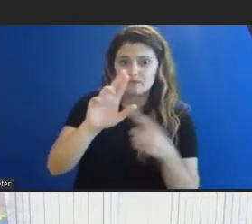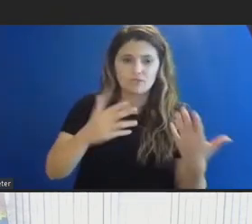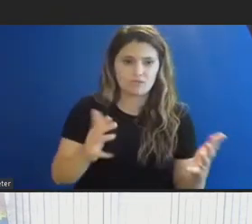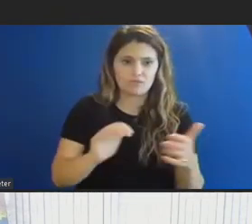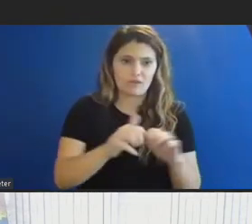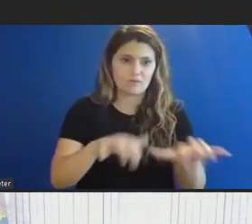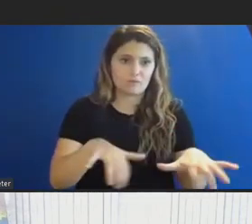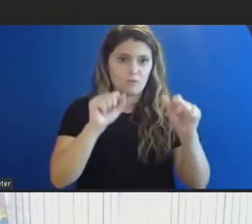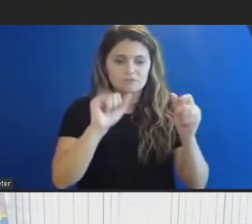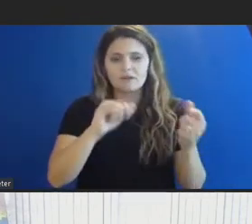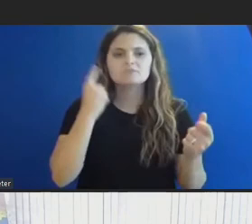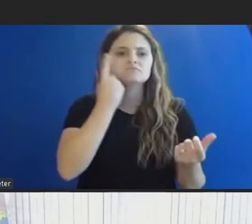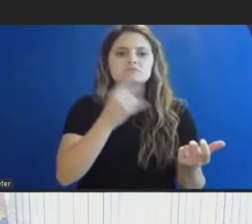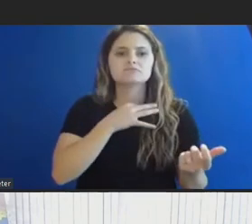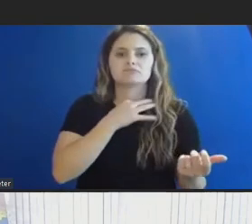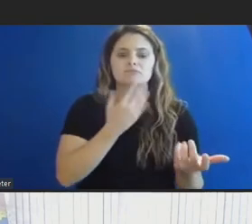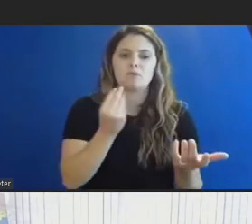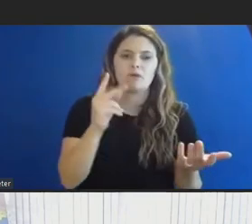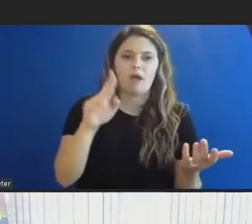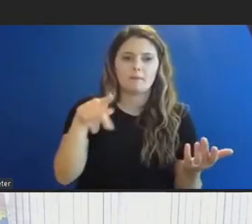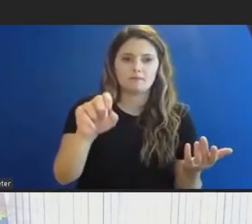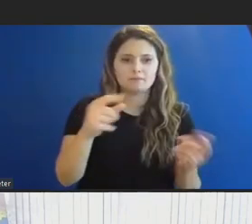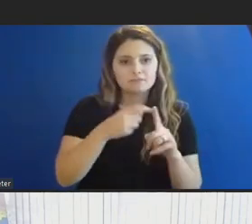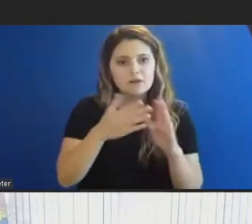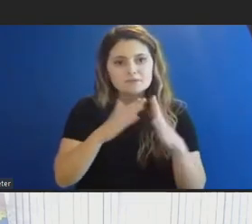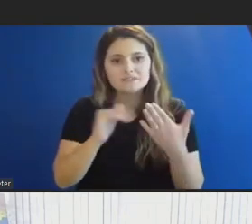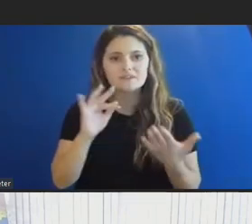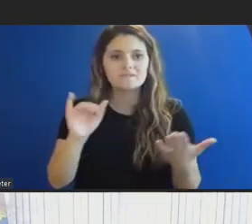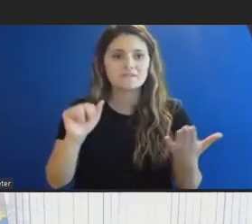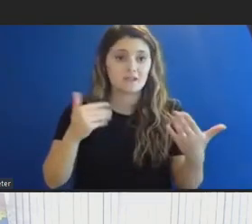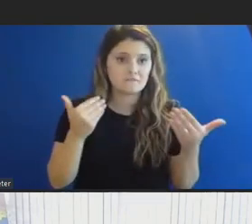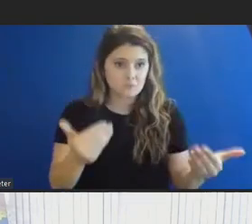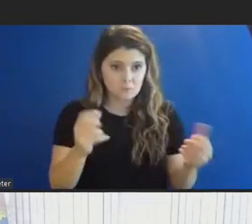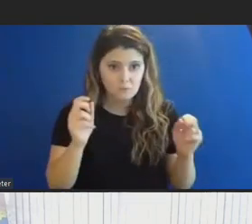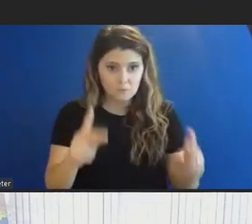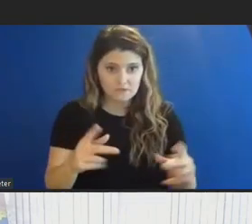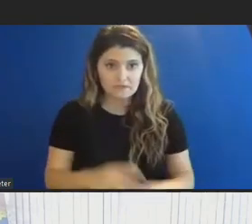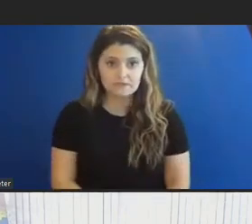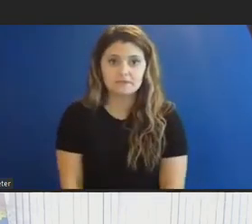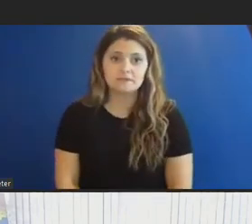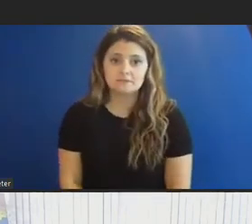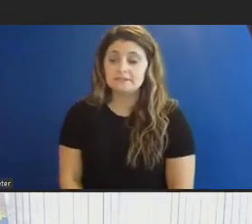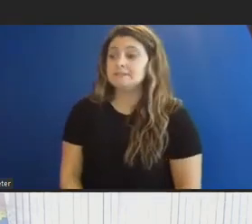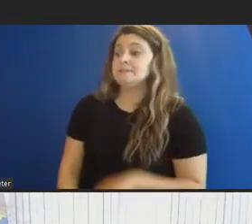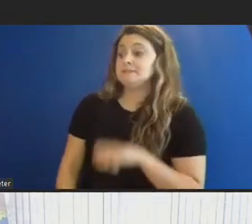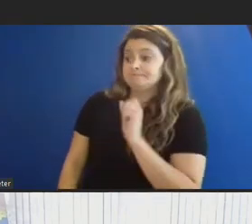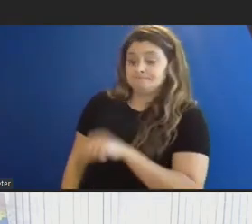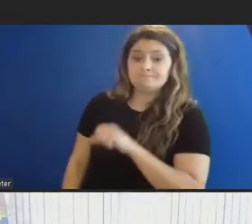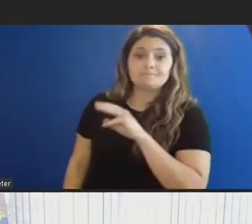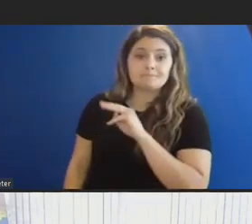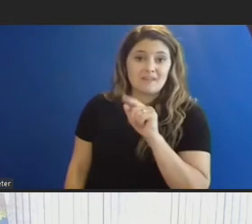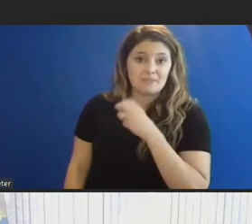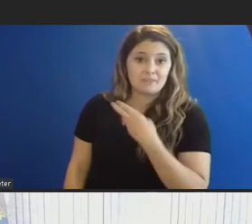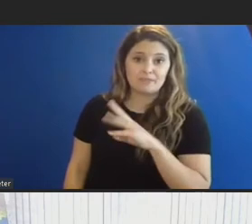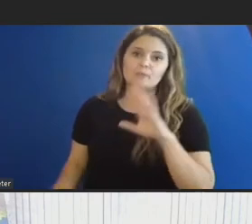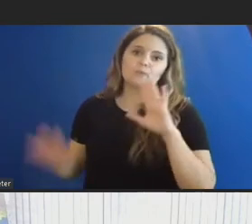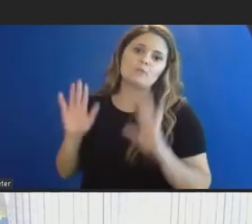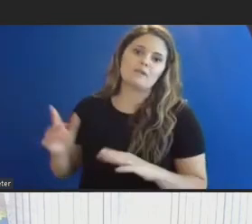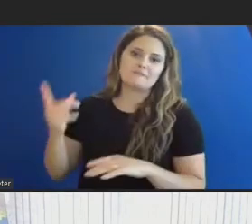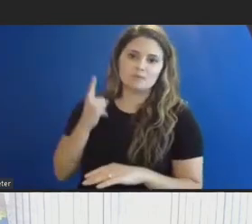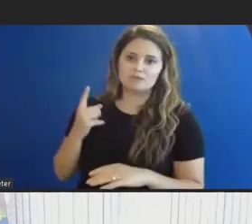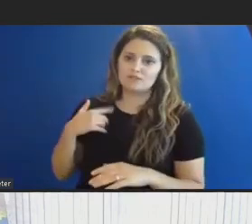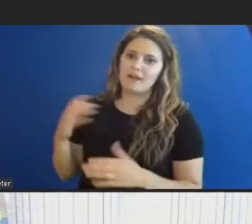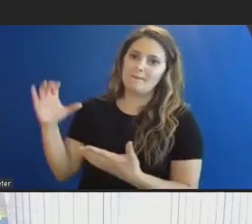and we just kind of want an update from the city if they've got the green light. Yeah, so Matthew, great question. I missed the state